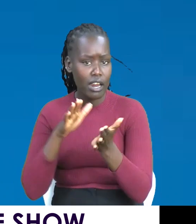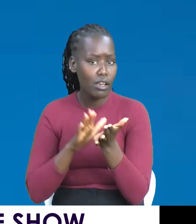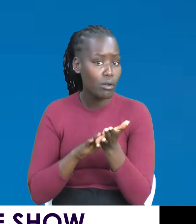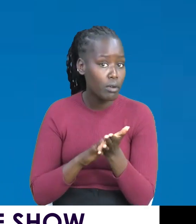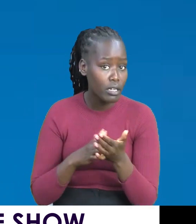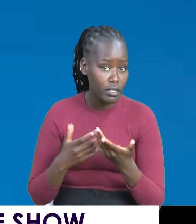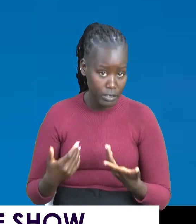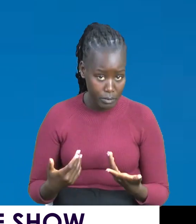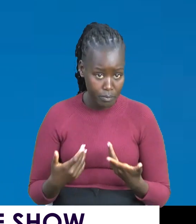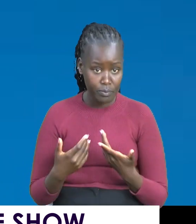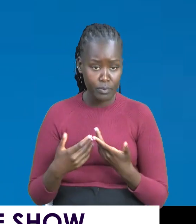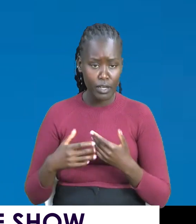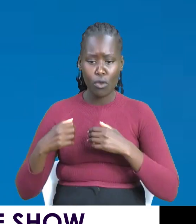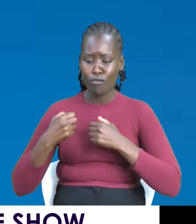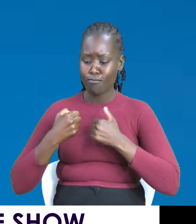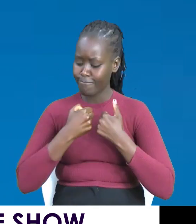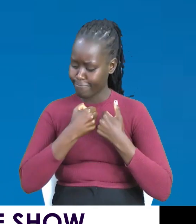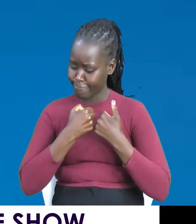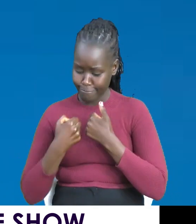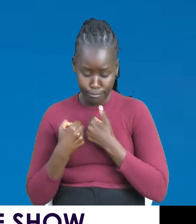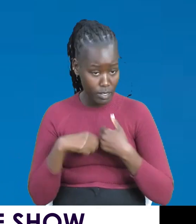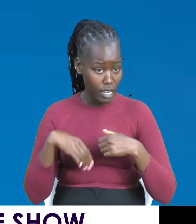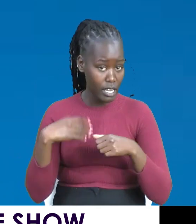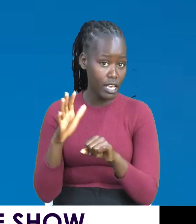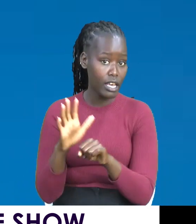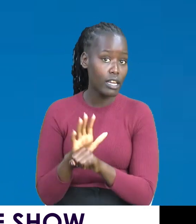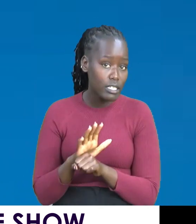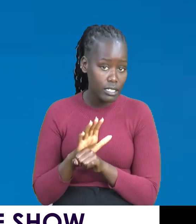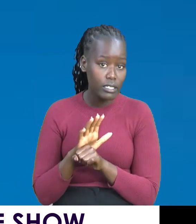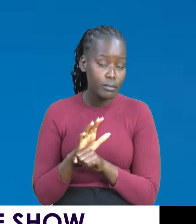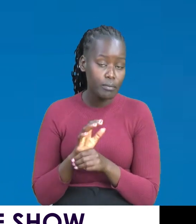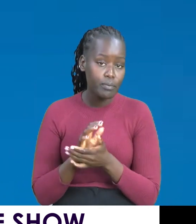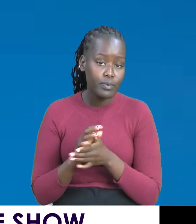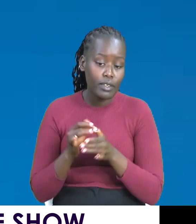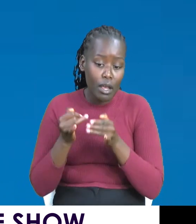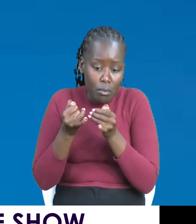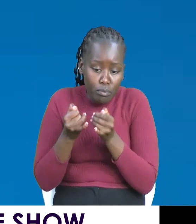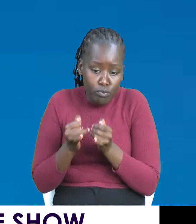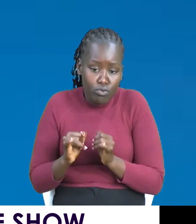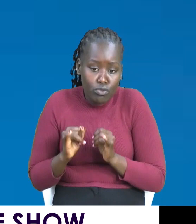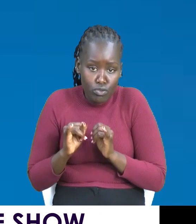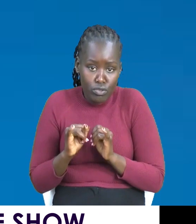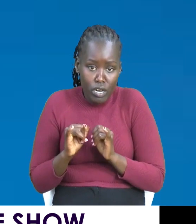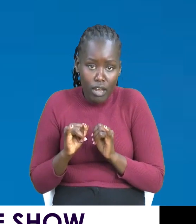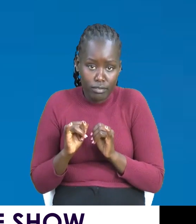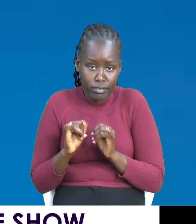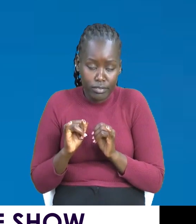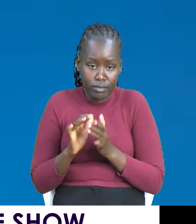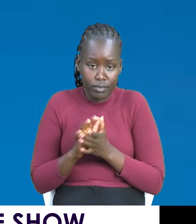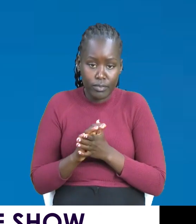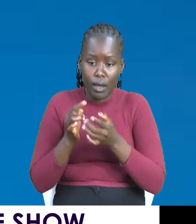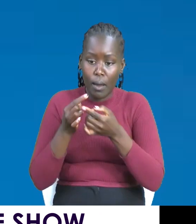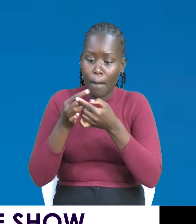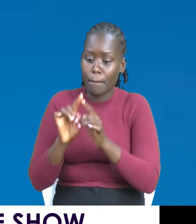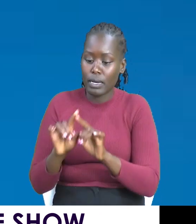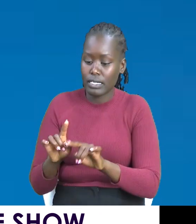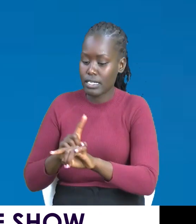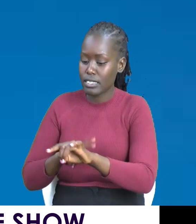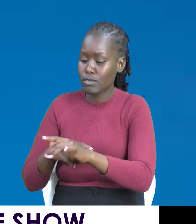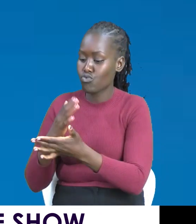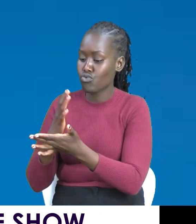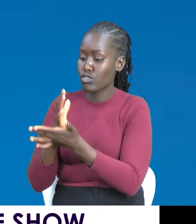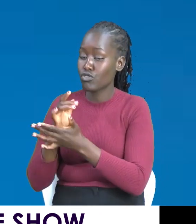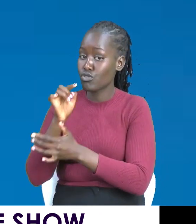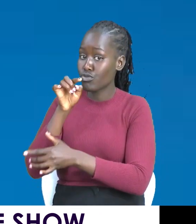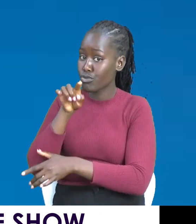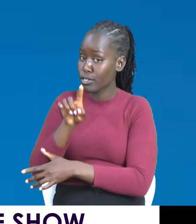recommendation. You've been struggling so much to try and fit. But when you're true to